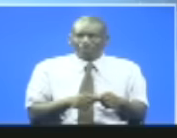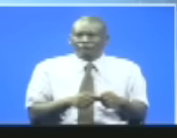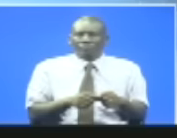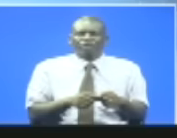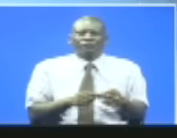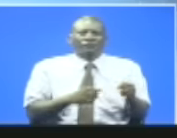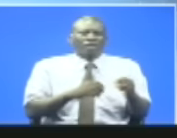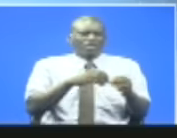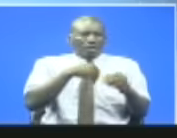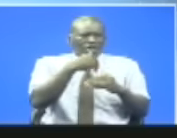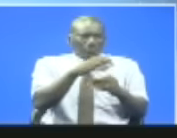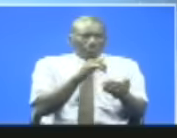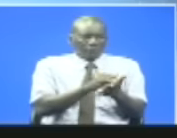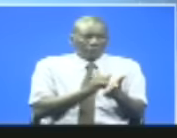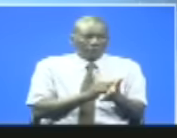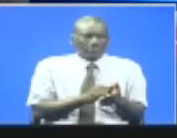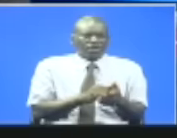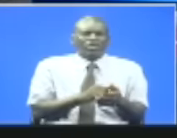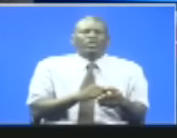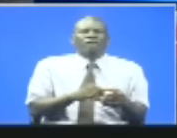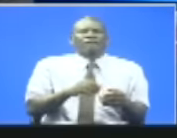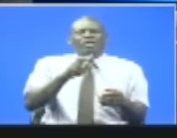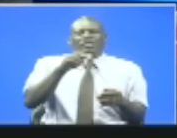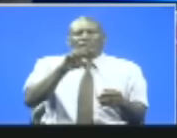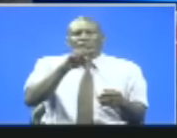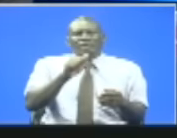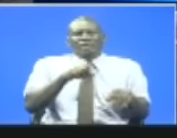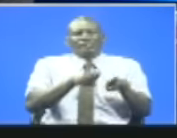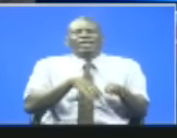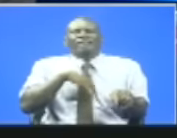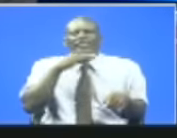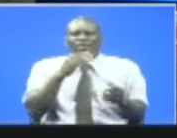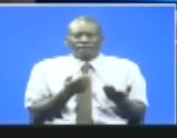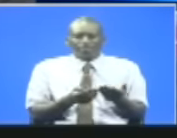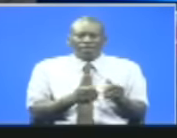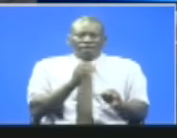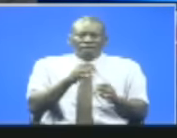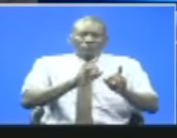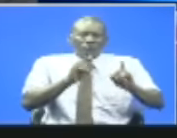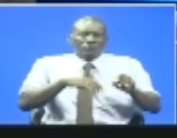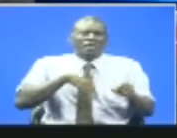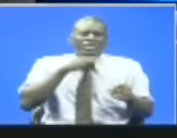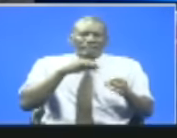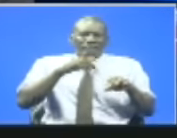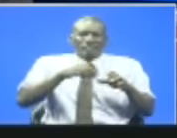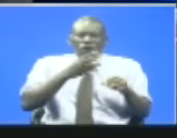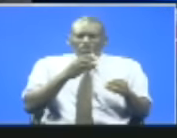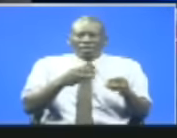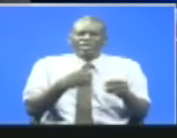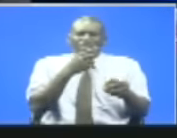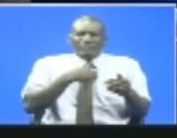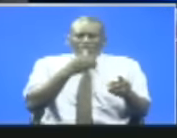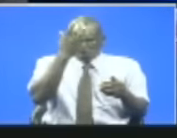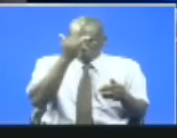Beyond that, it is dead in water. If it is not dead in water, tell me why COD is not holding